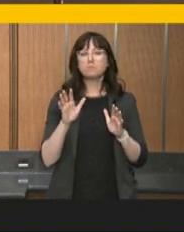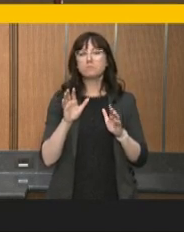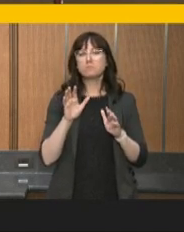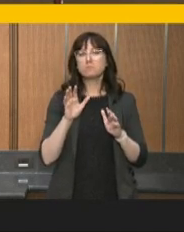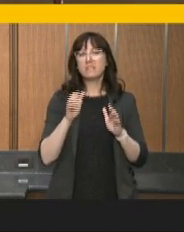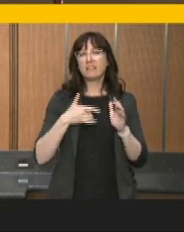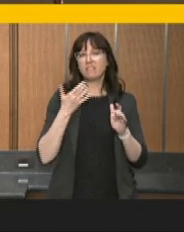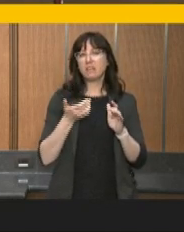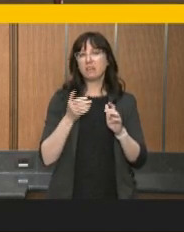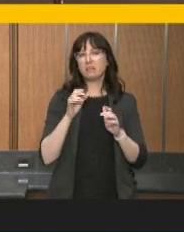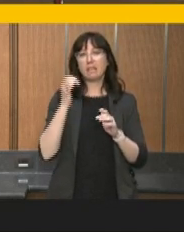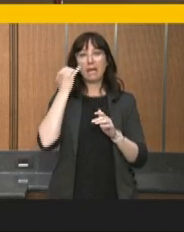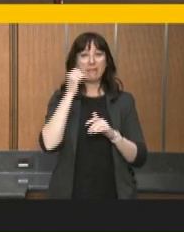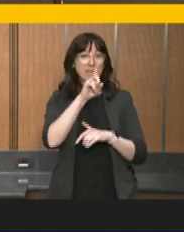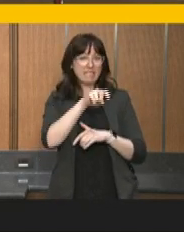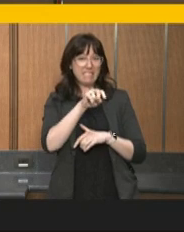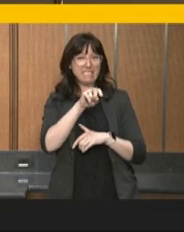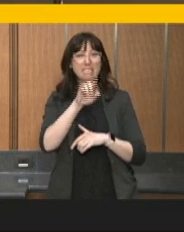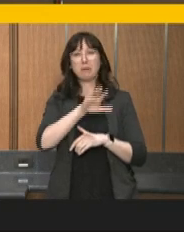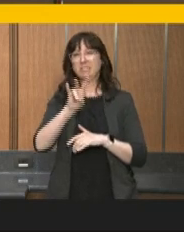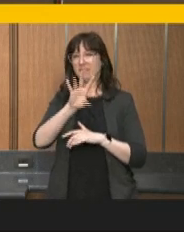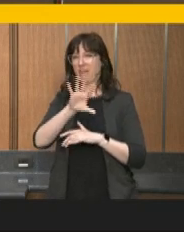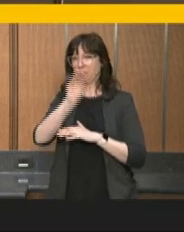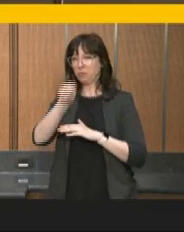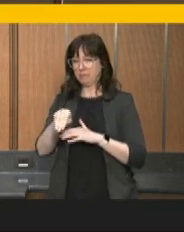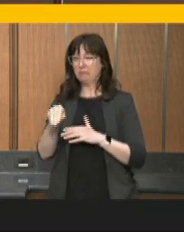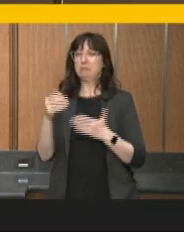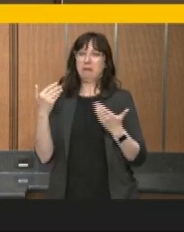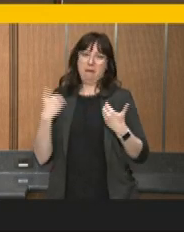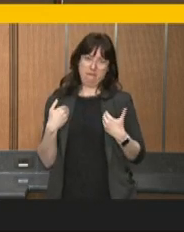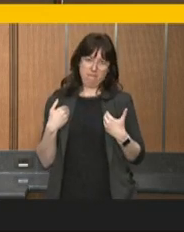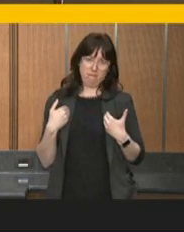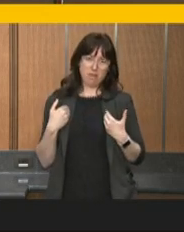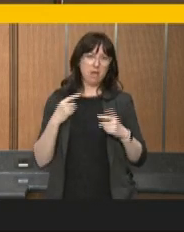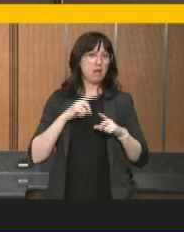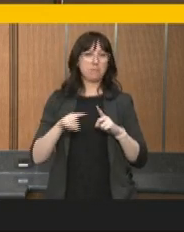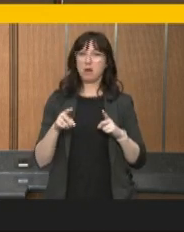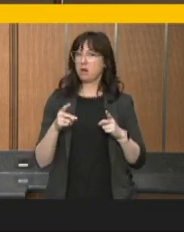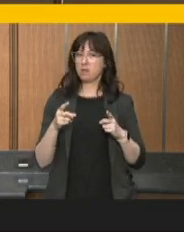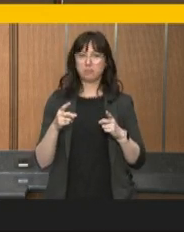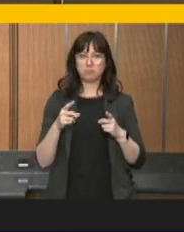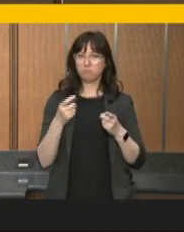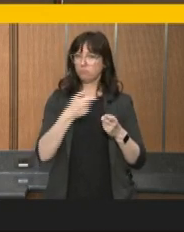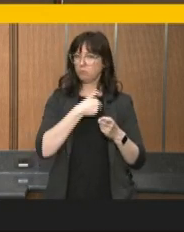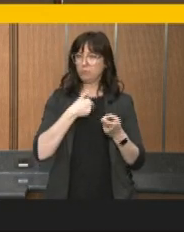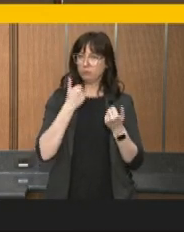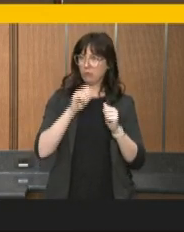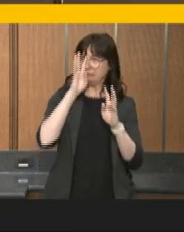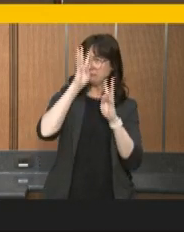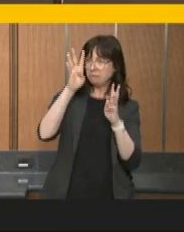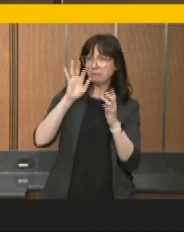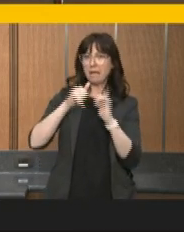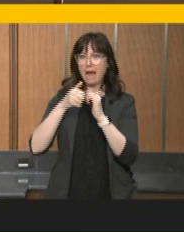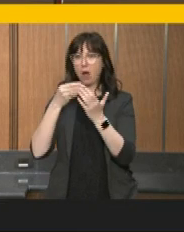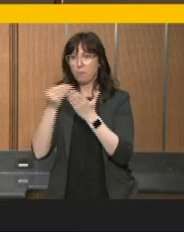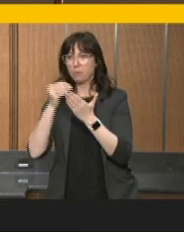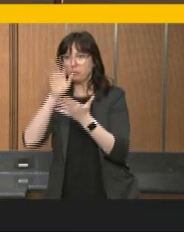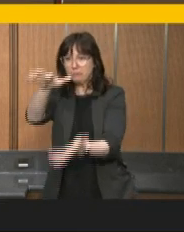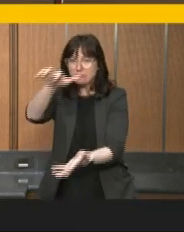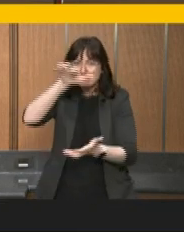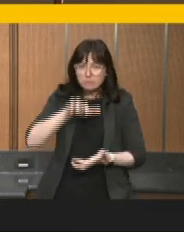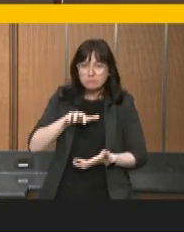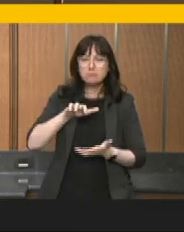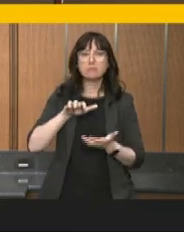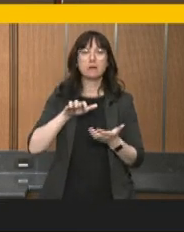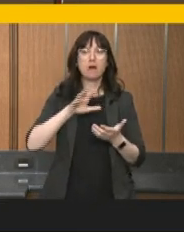the requested amount, but we're pulling all stops to look at any other suppliers, bulk purchasing, and